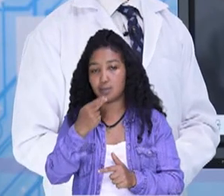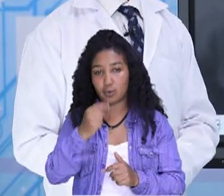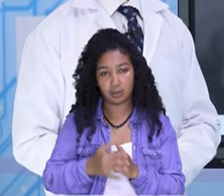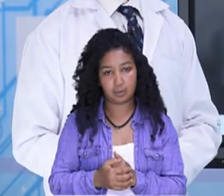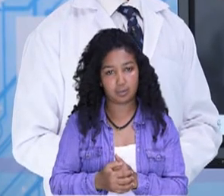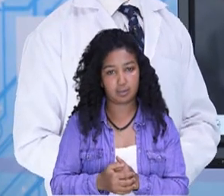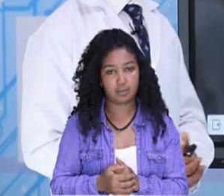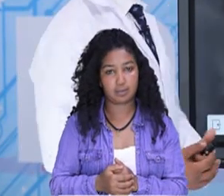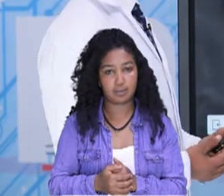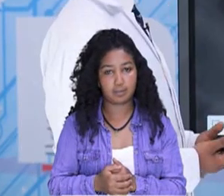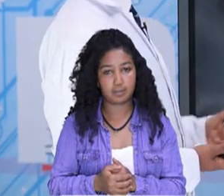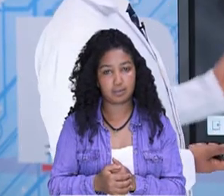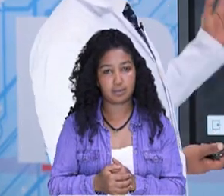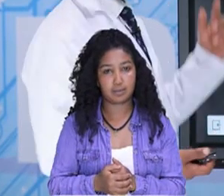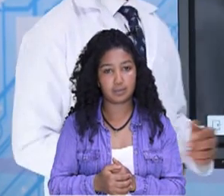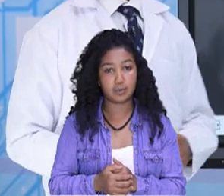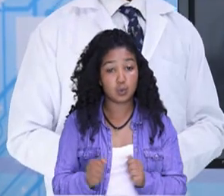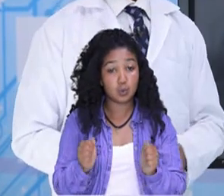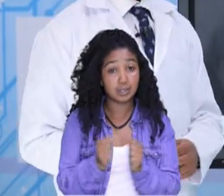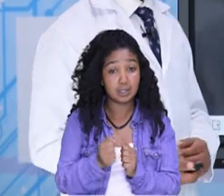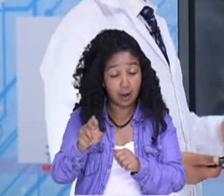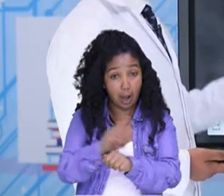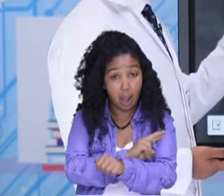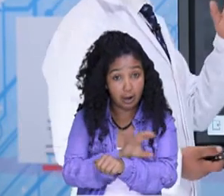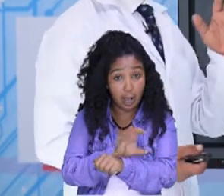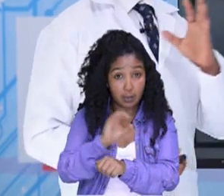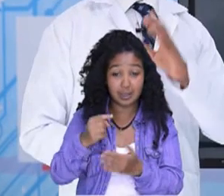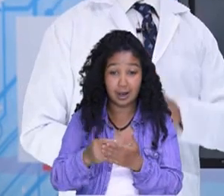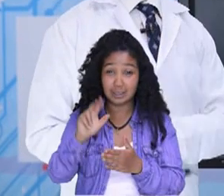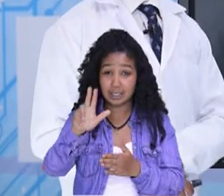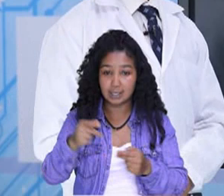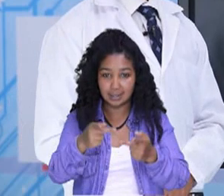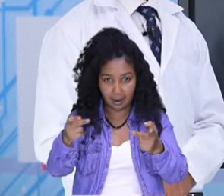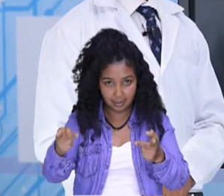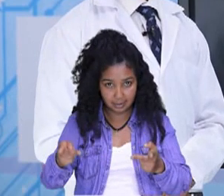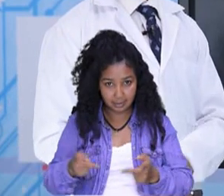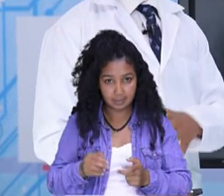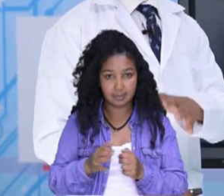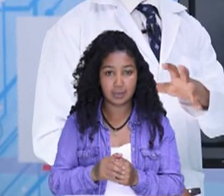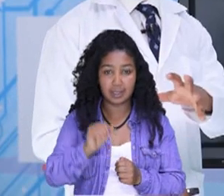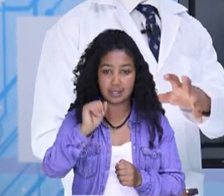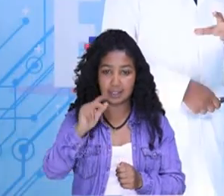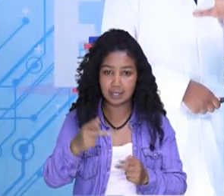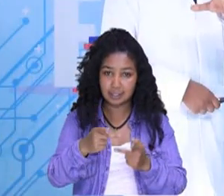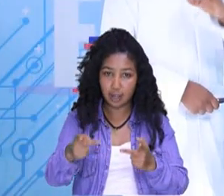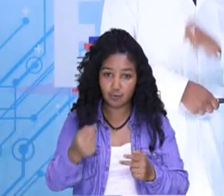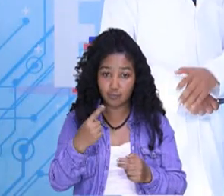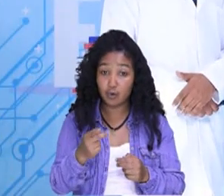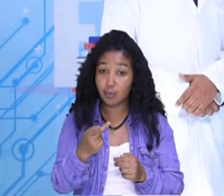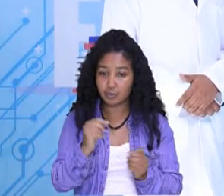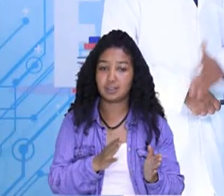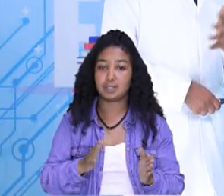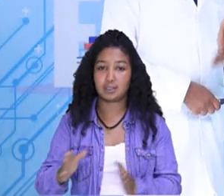protein. Within the ribosome, there are 3 sites 3 sites for